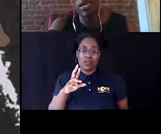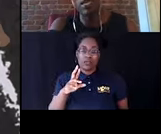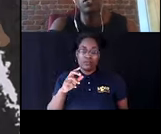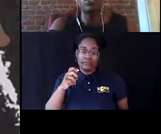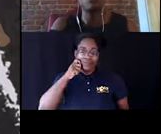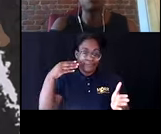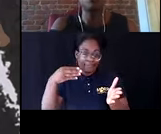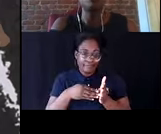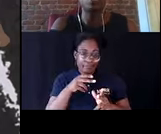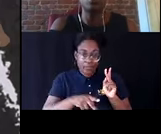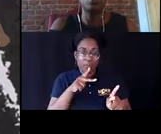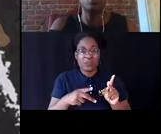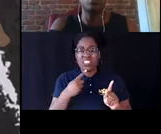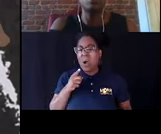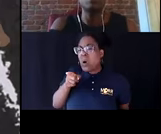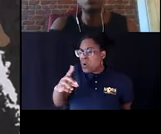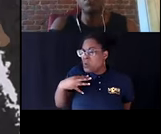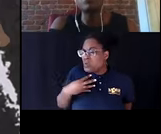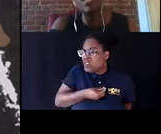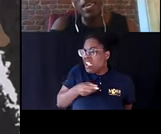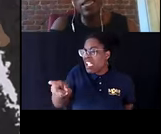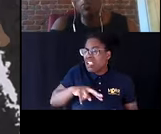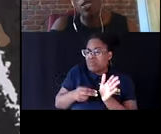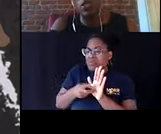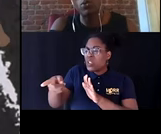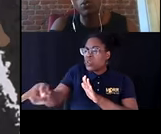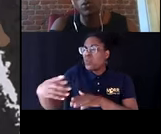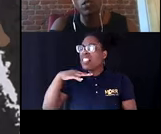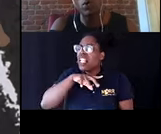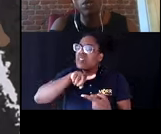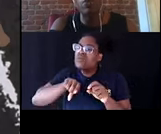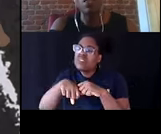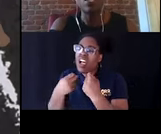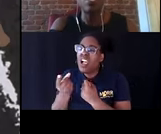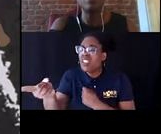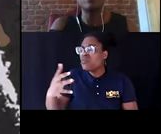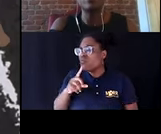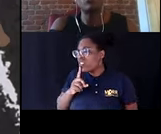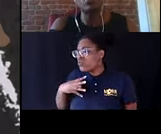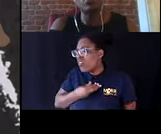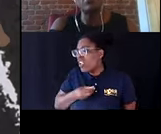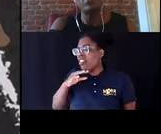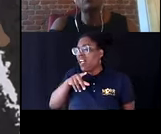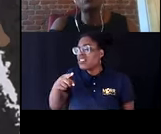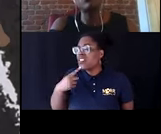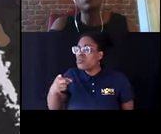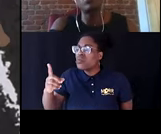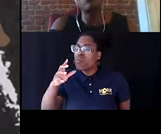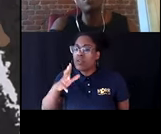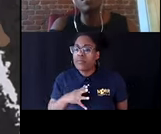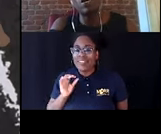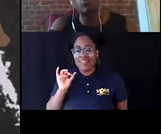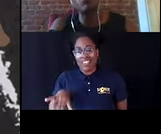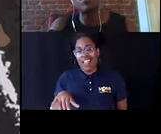way to say that she was choosing to deceive society because she was a trans woman, and therefore that she was